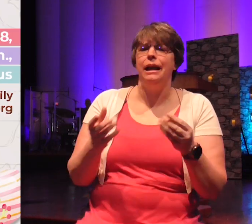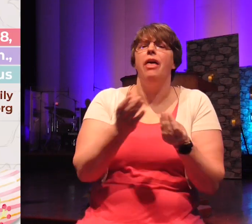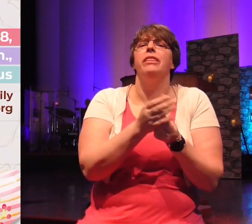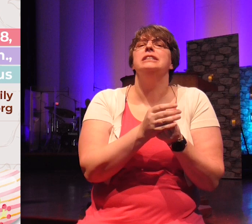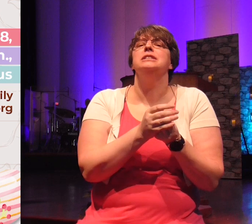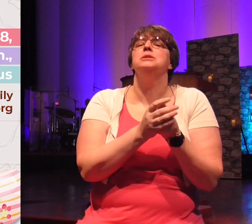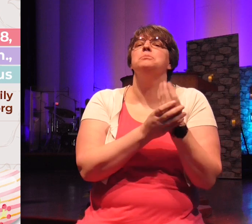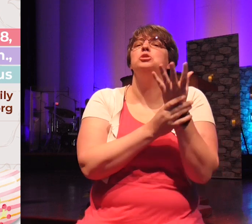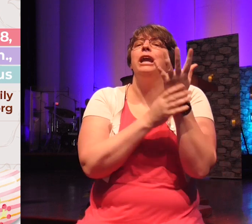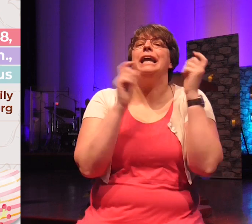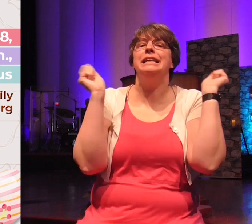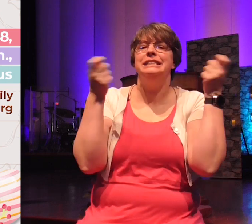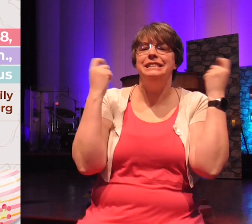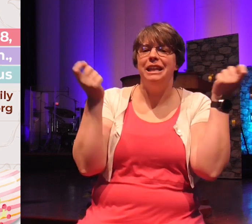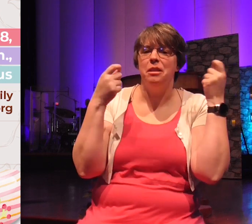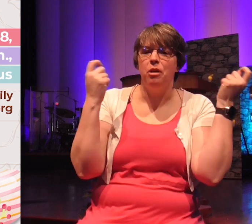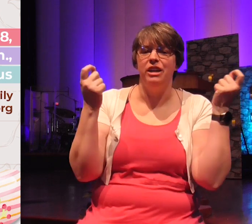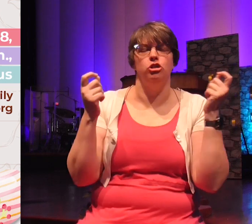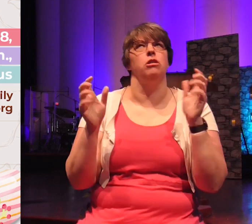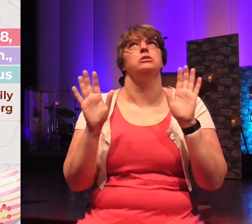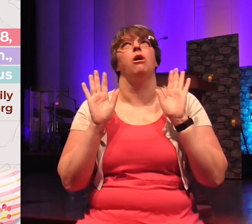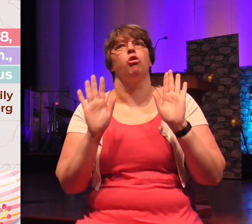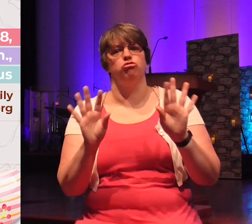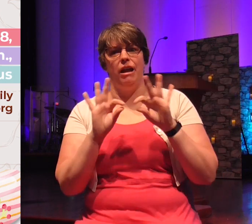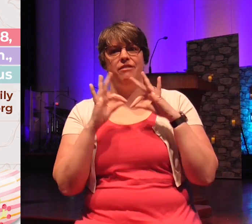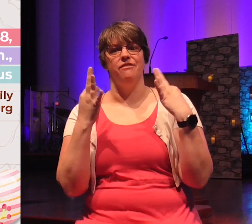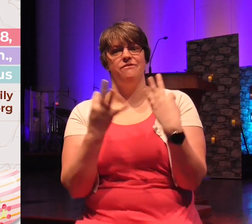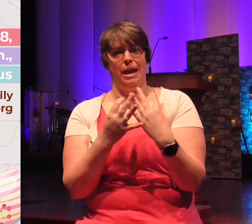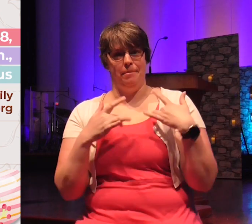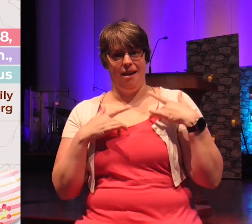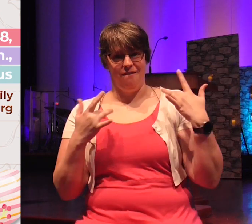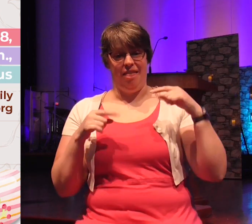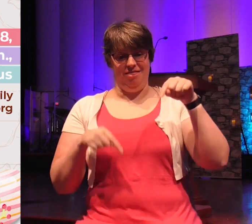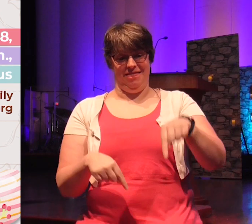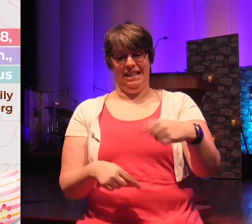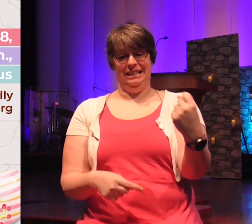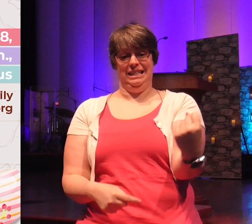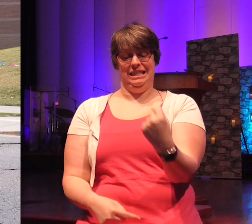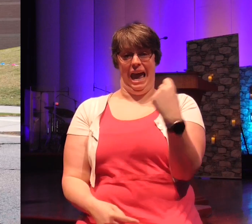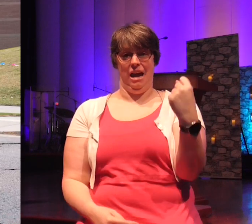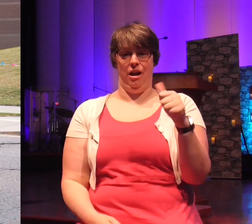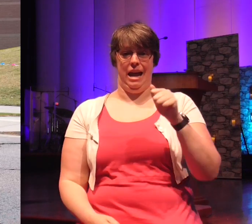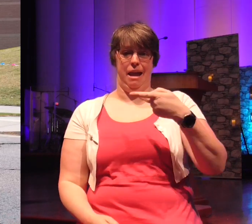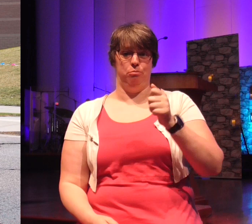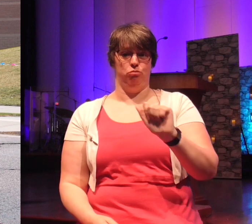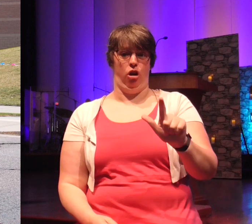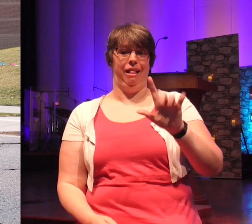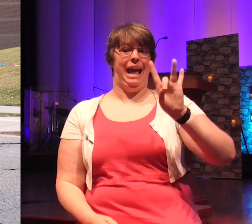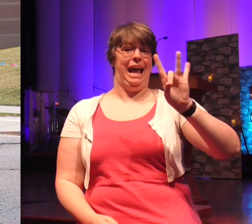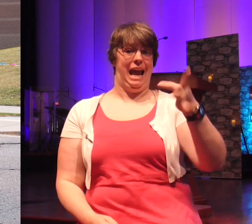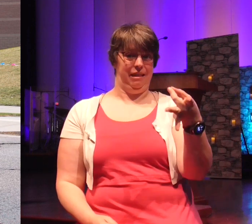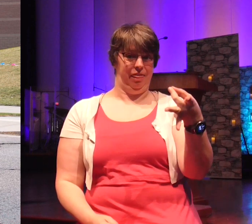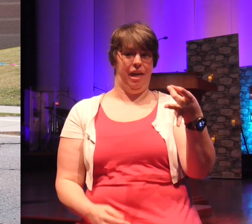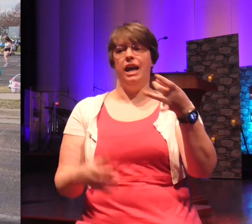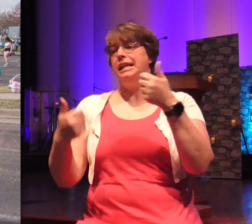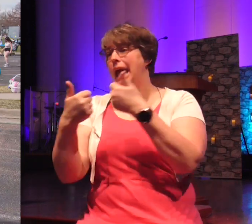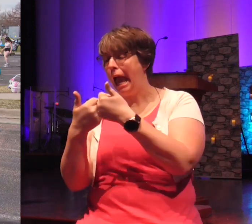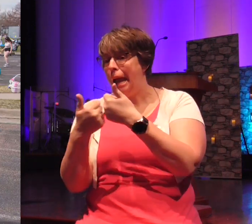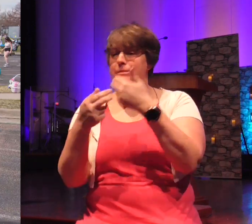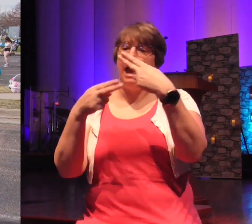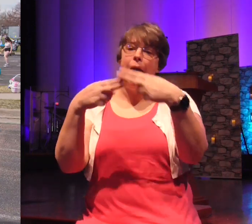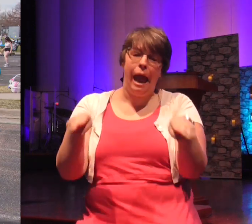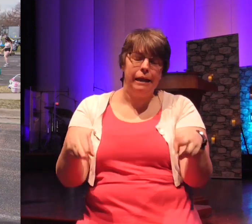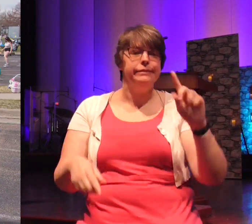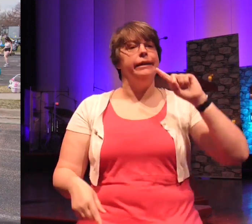Extravaganza. This is a great family event coming up this Saturday, April 8th. There's games, there's eggs, there's